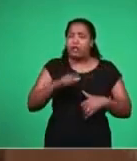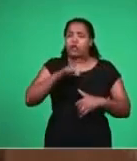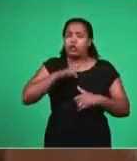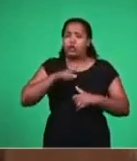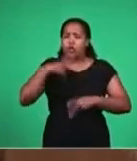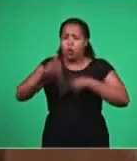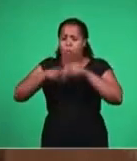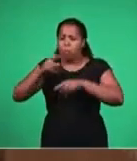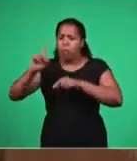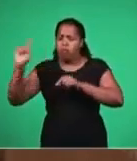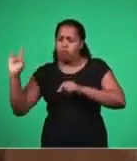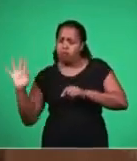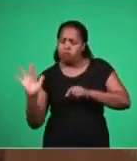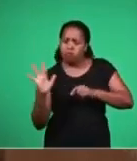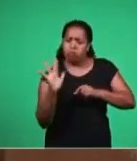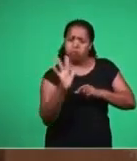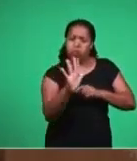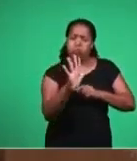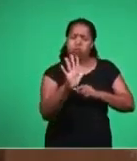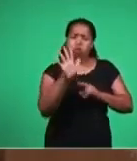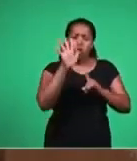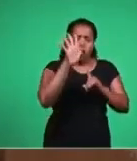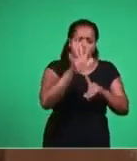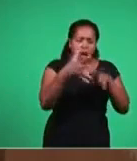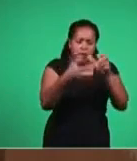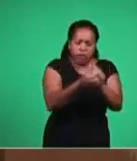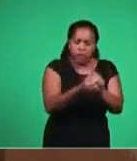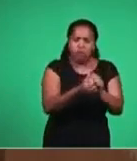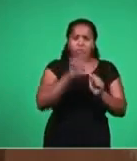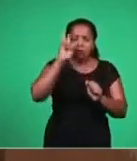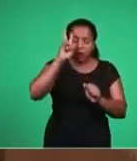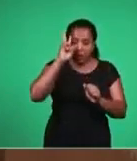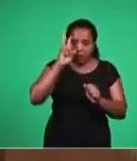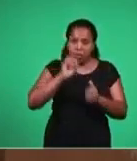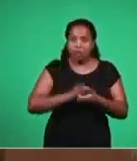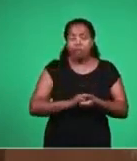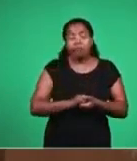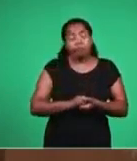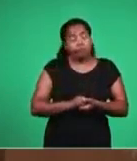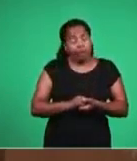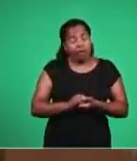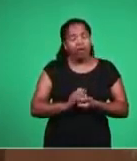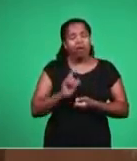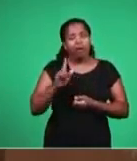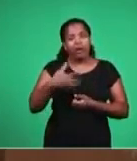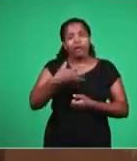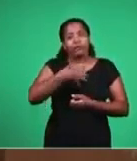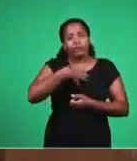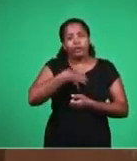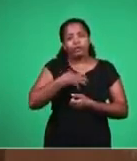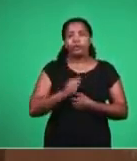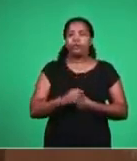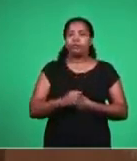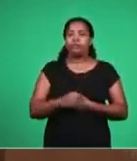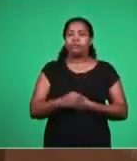Do you remember the people that in your affliction were there helping you? And so this is the feeling.